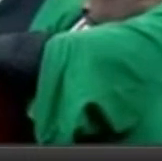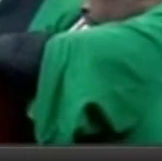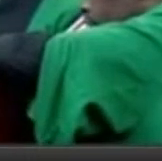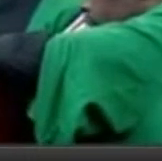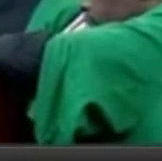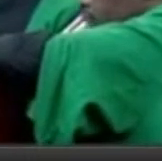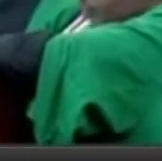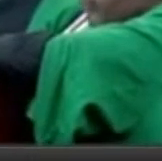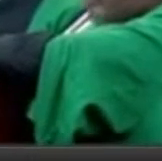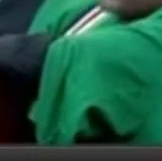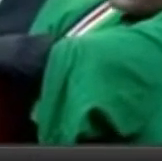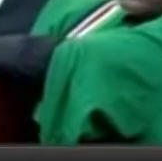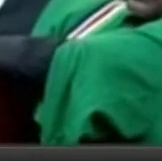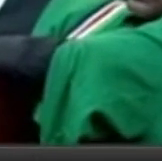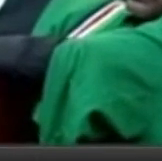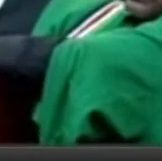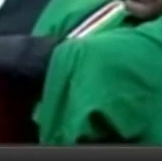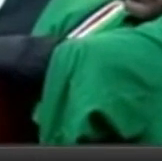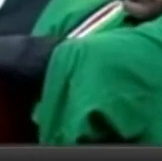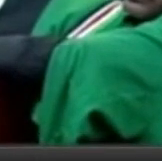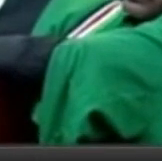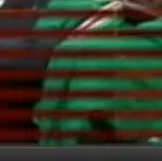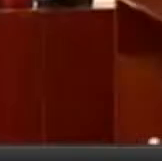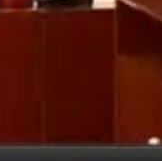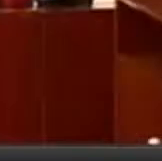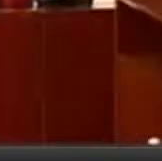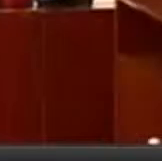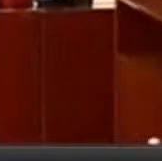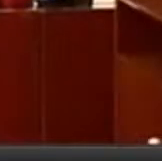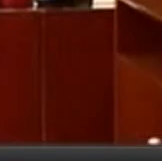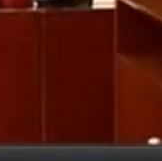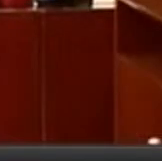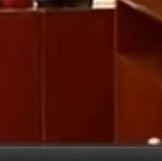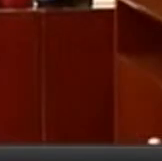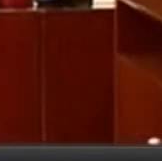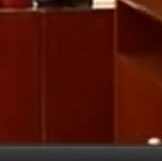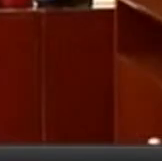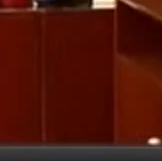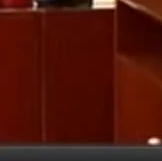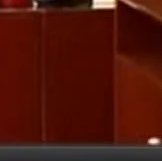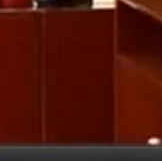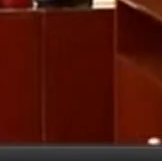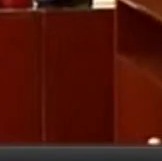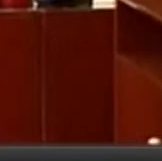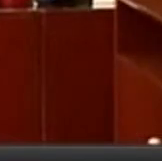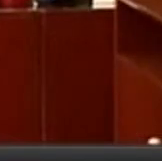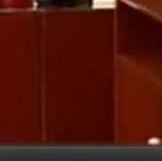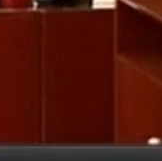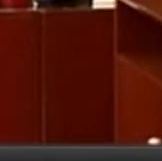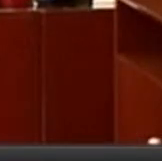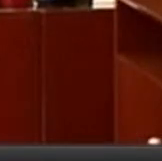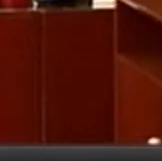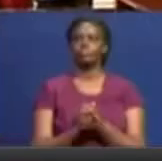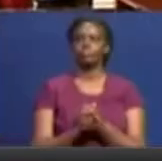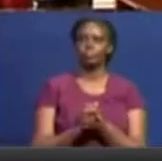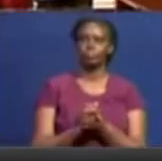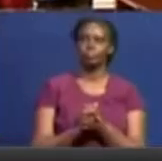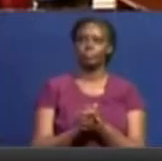South Mogirangos Silvanas Osoro Nyego. Soy David Kiplagat.